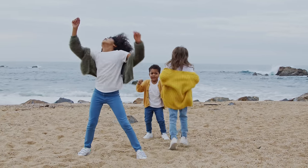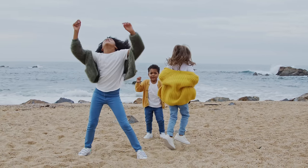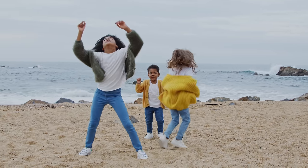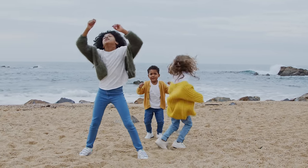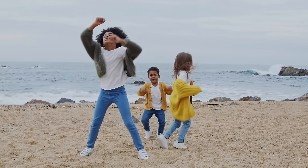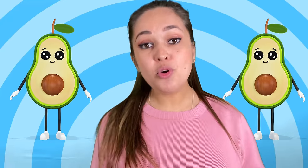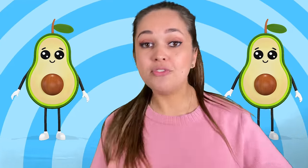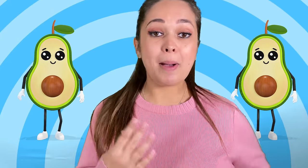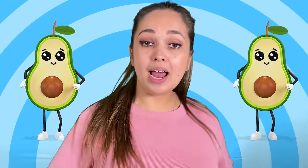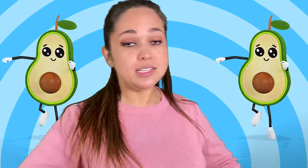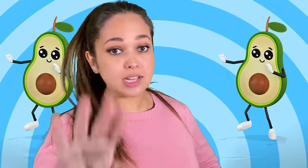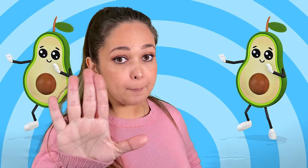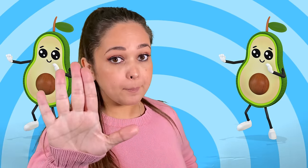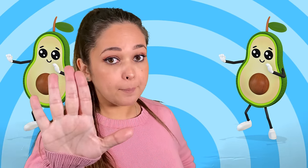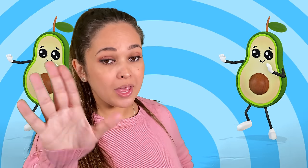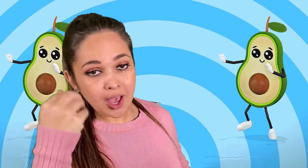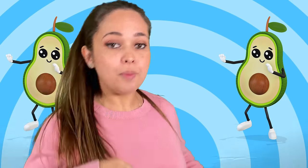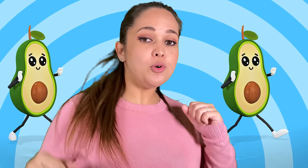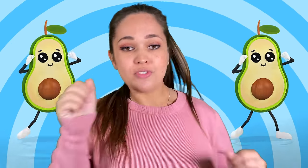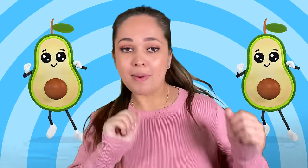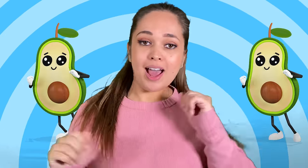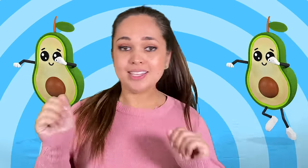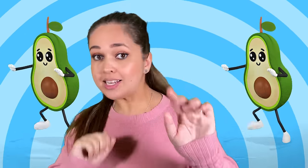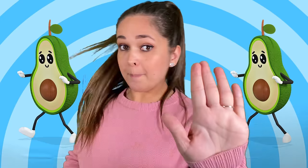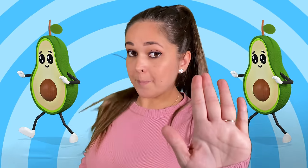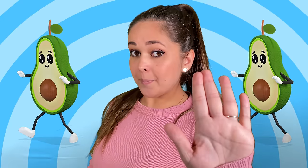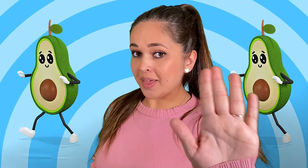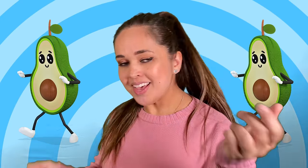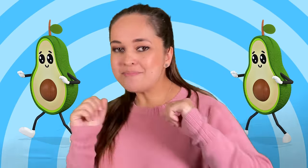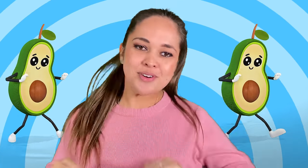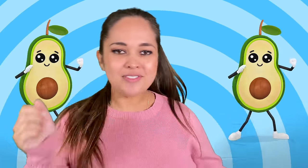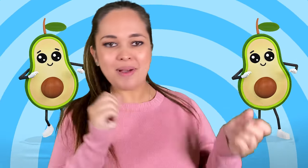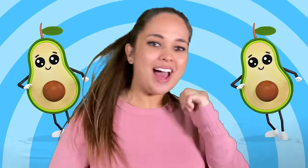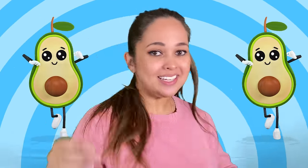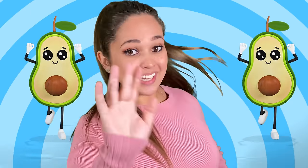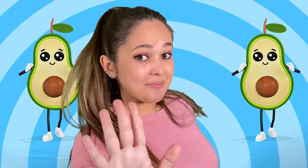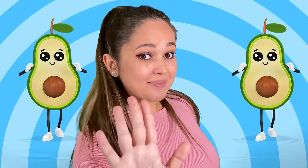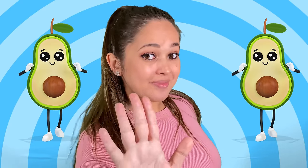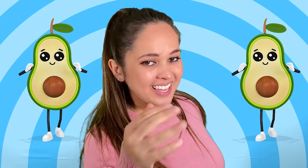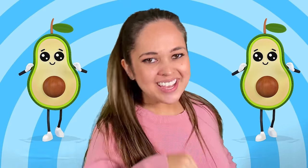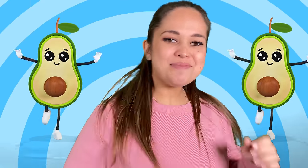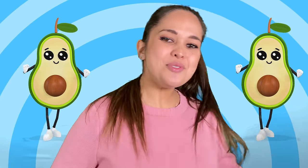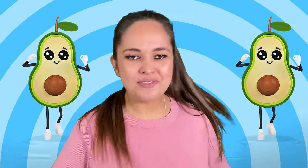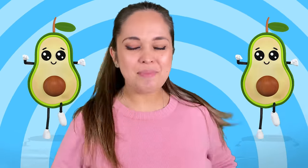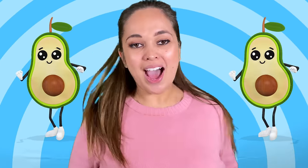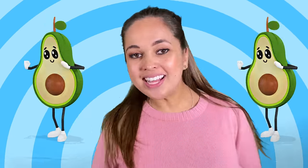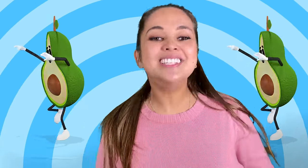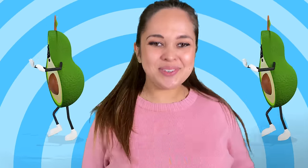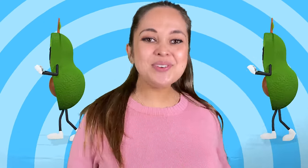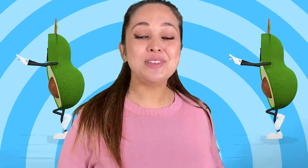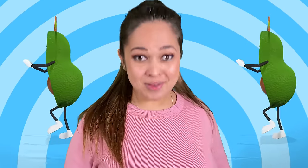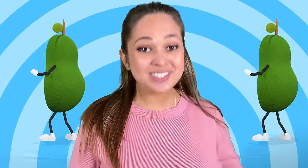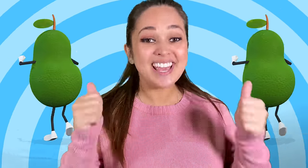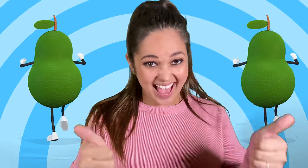it, you can do it. Move your body, stop. Move your body, stop. Move your body, stop. Move your body